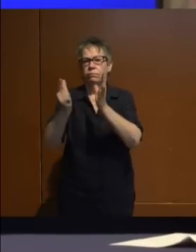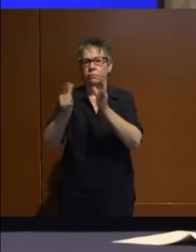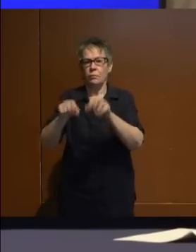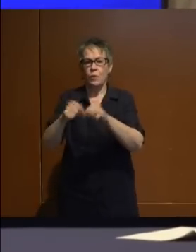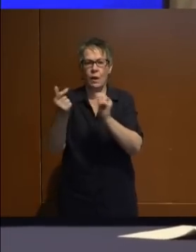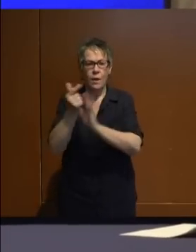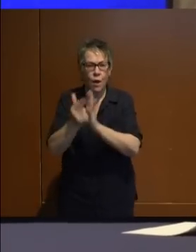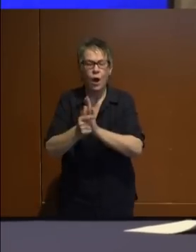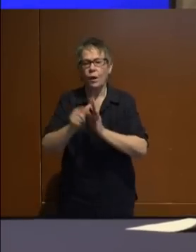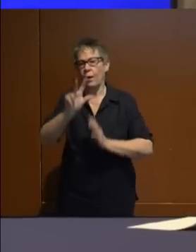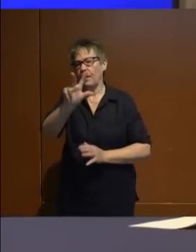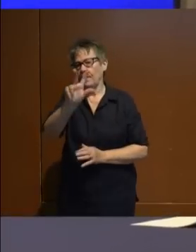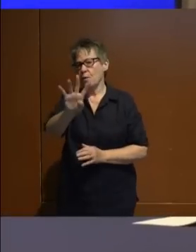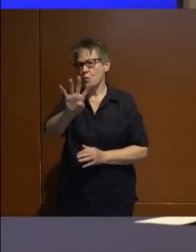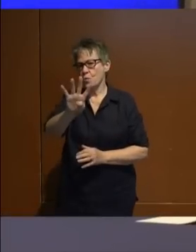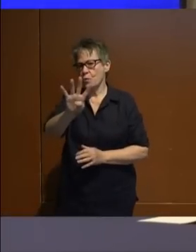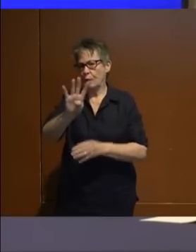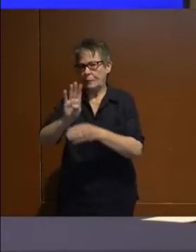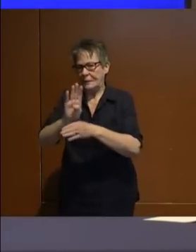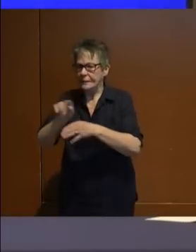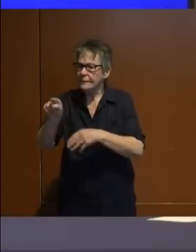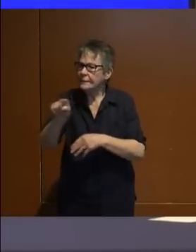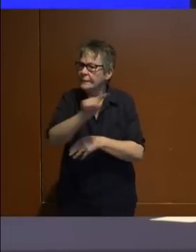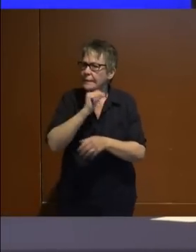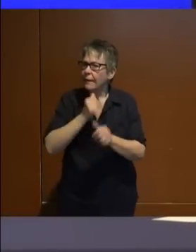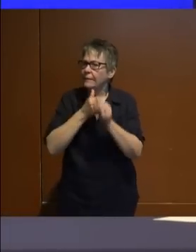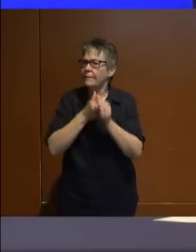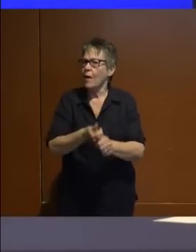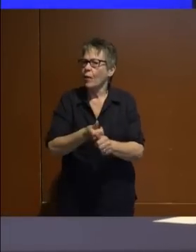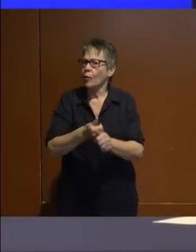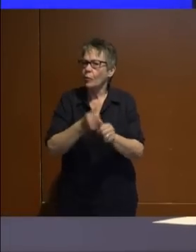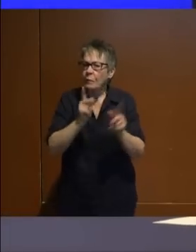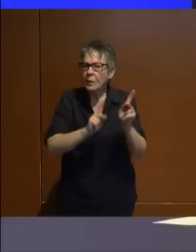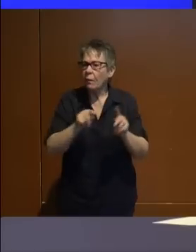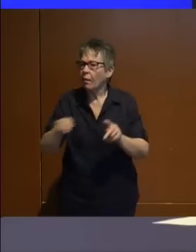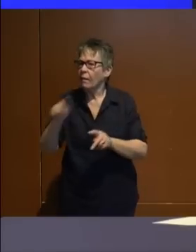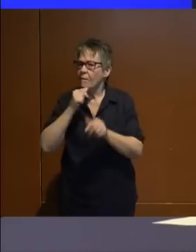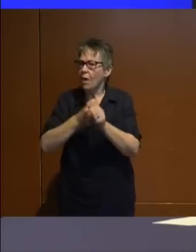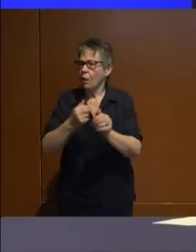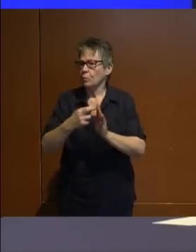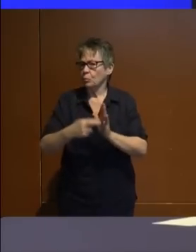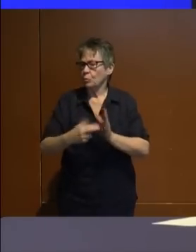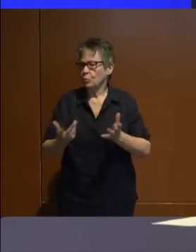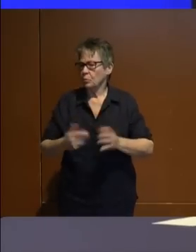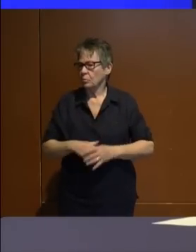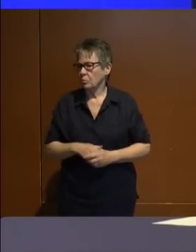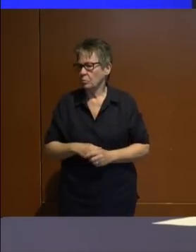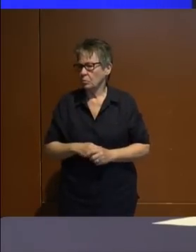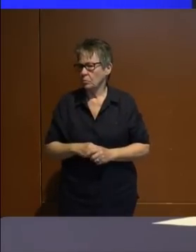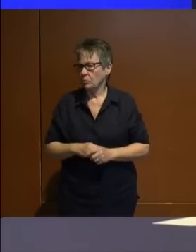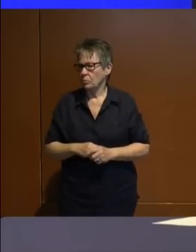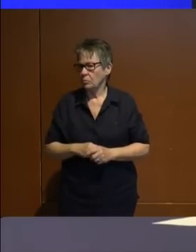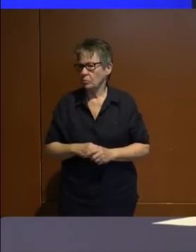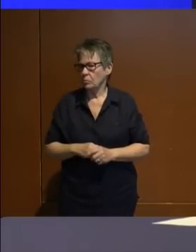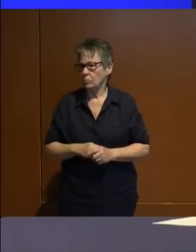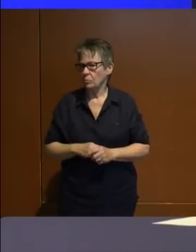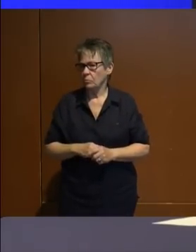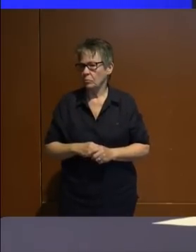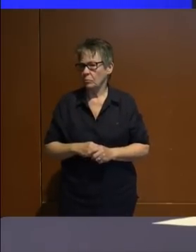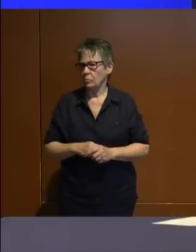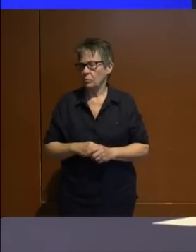colleagues, beginning with you and maybe Jared, I would like for us to consider the heft of the penalty that one has to